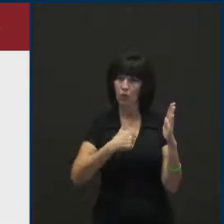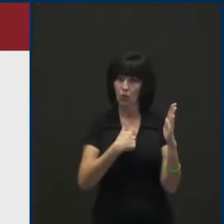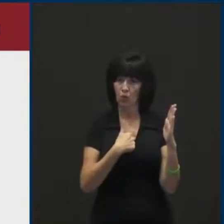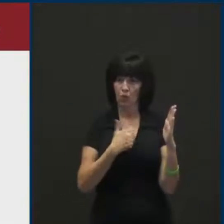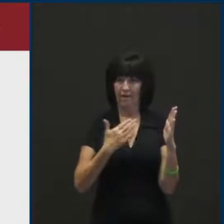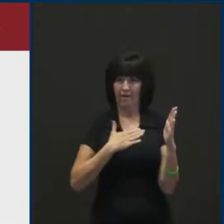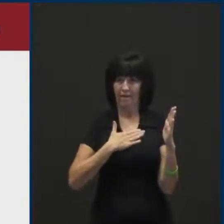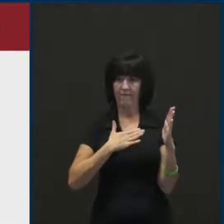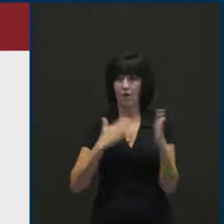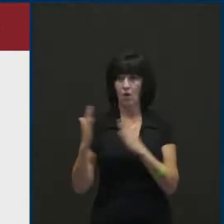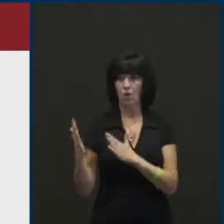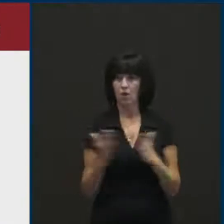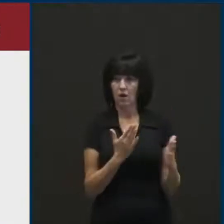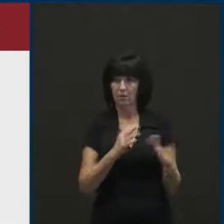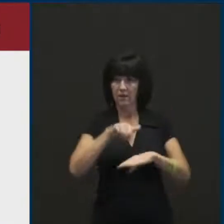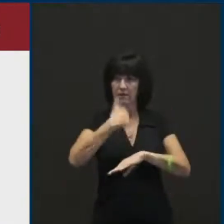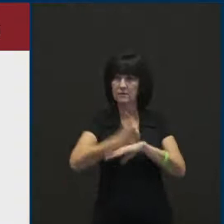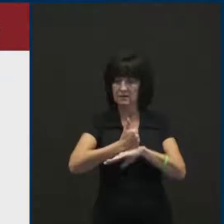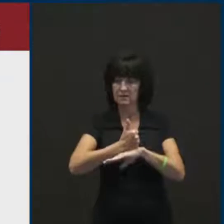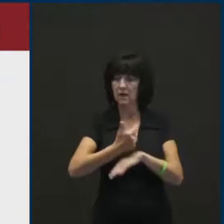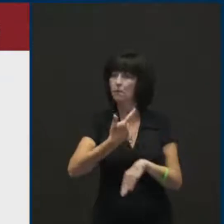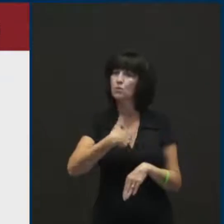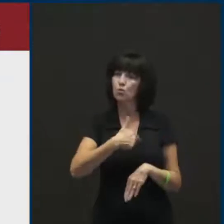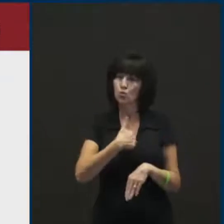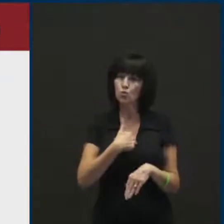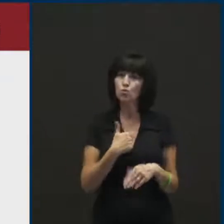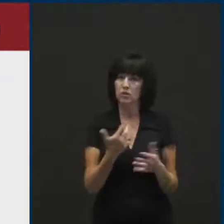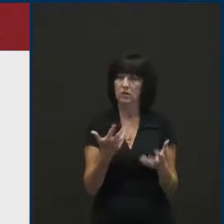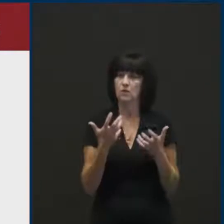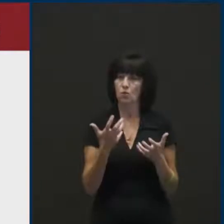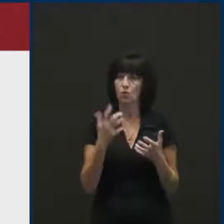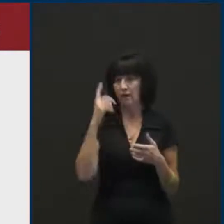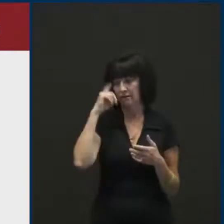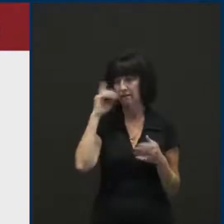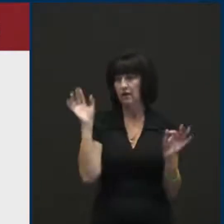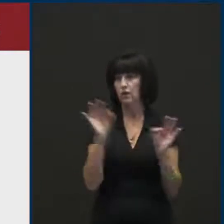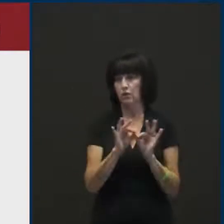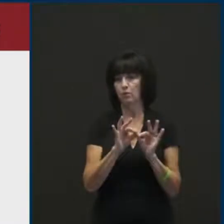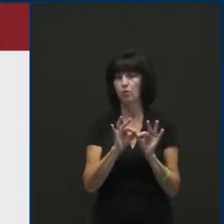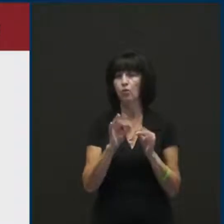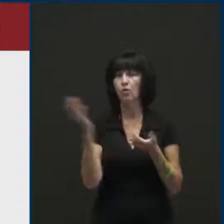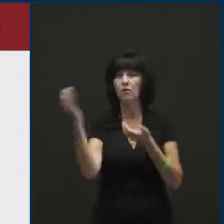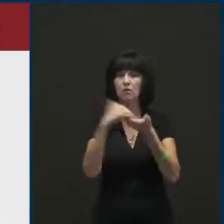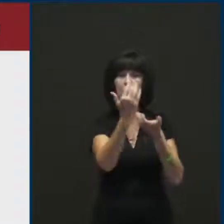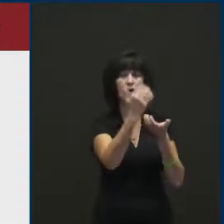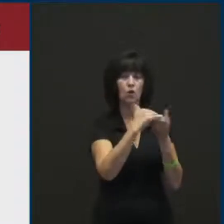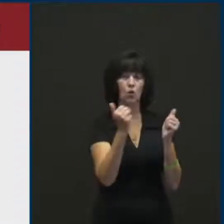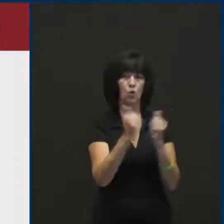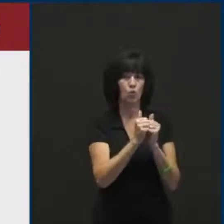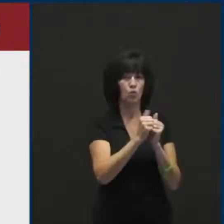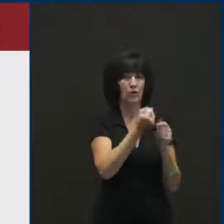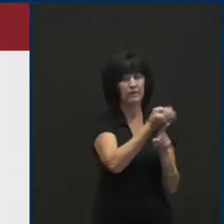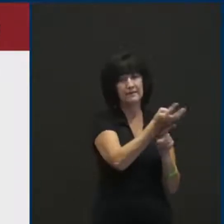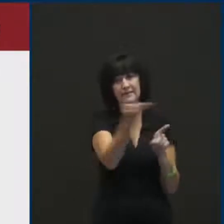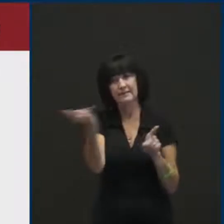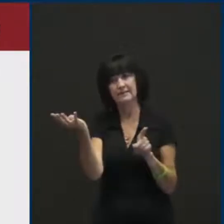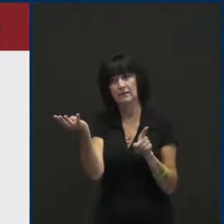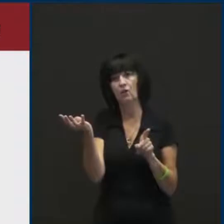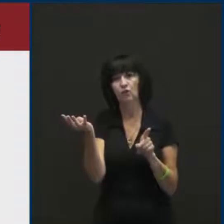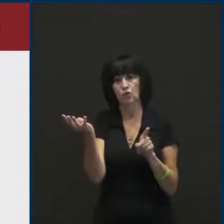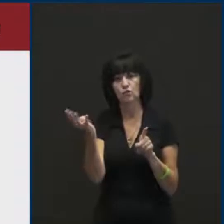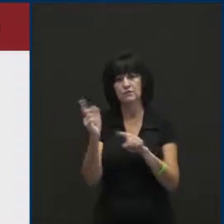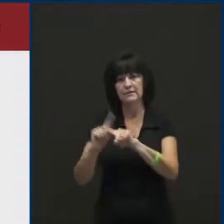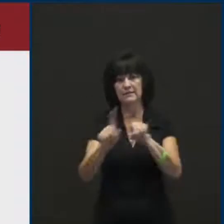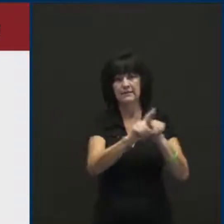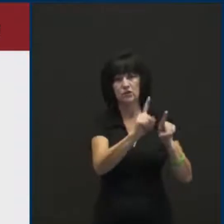with a variety of different partner groups. We have a task force that's going to begin weekly meetings starting this